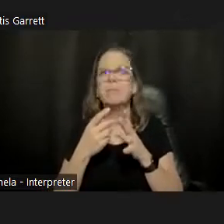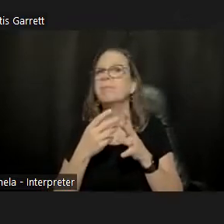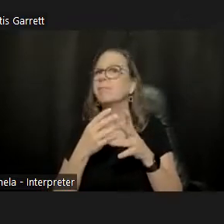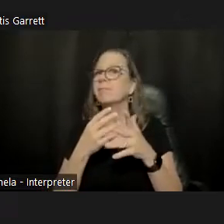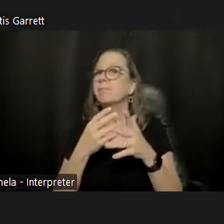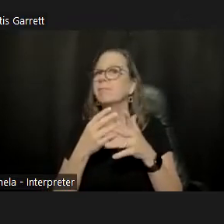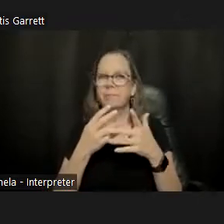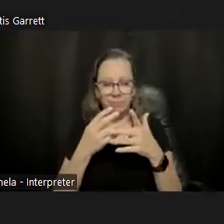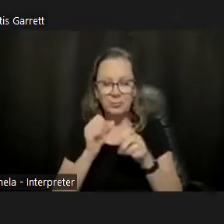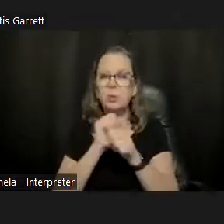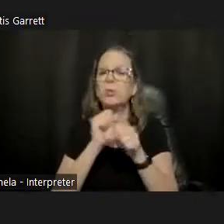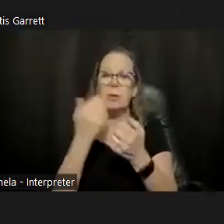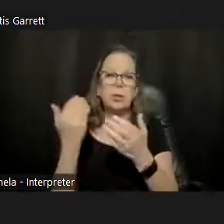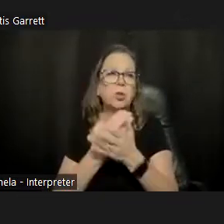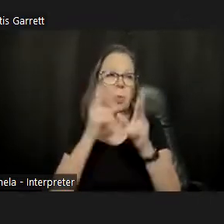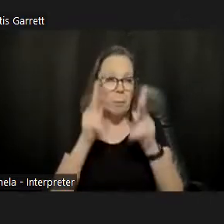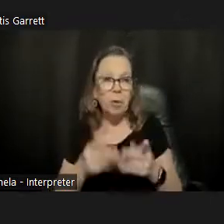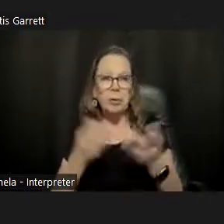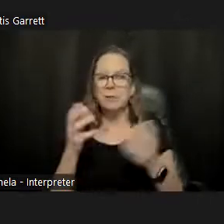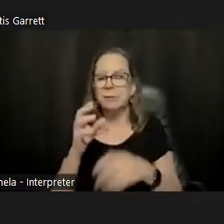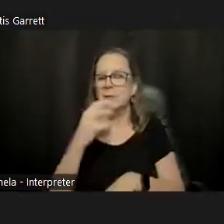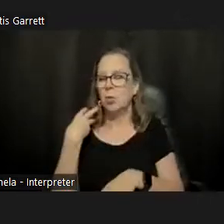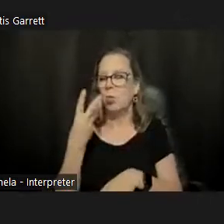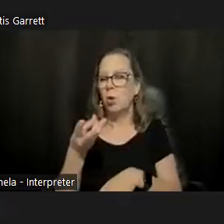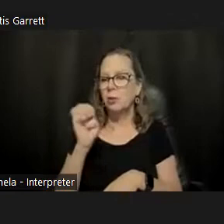at Washington EMD.